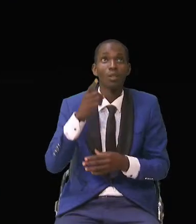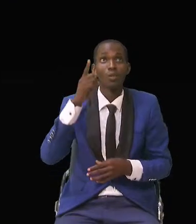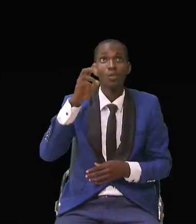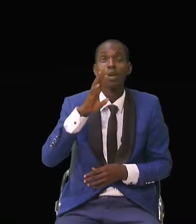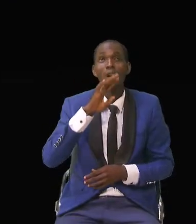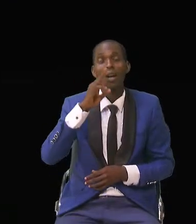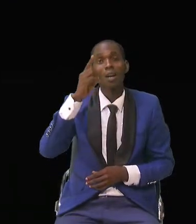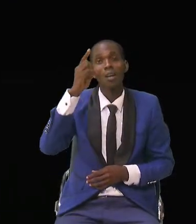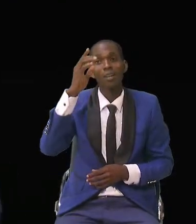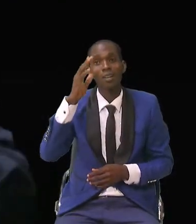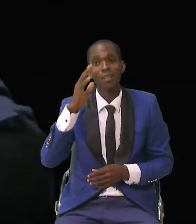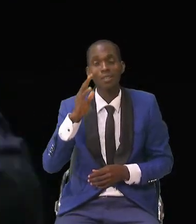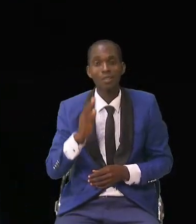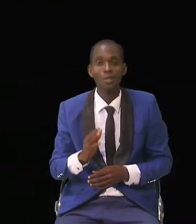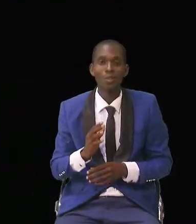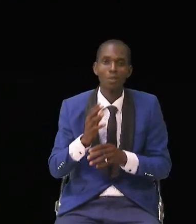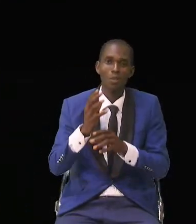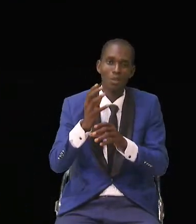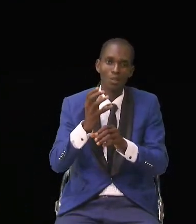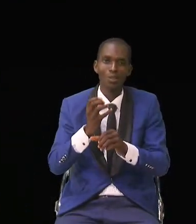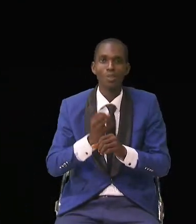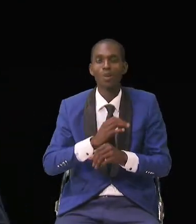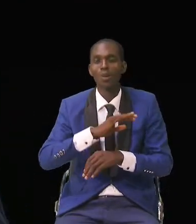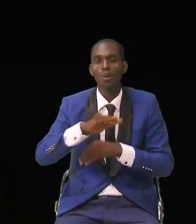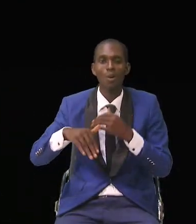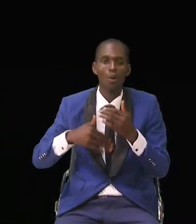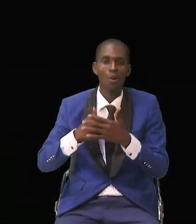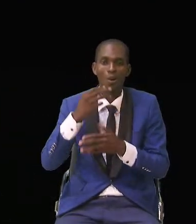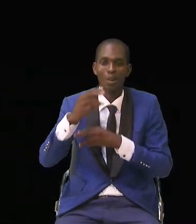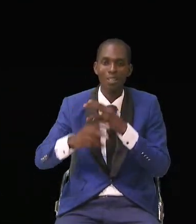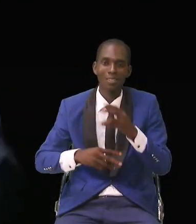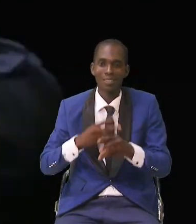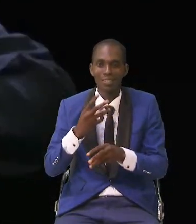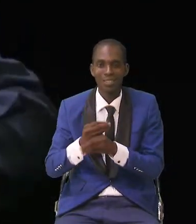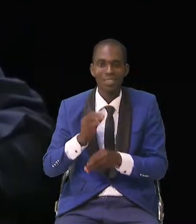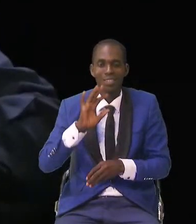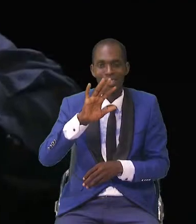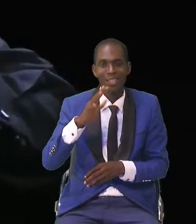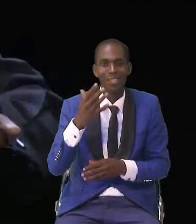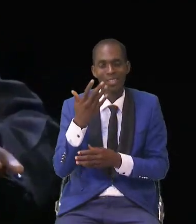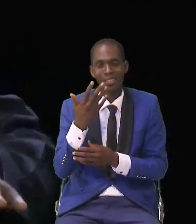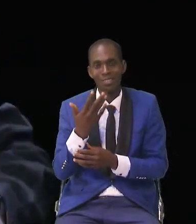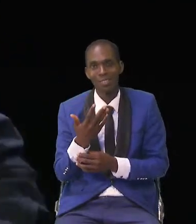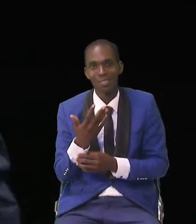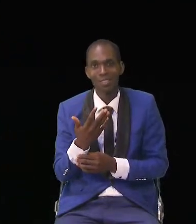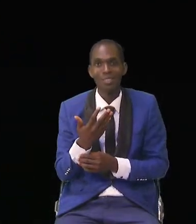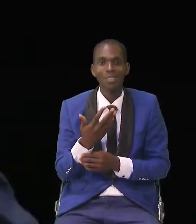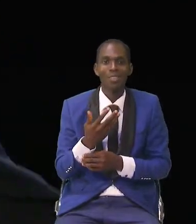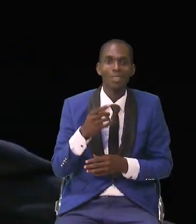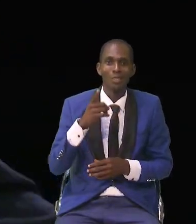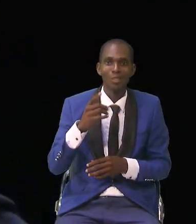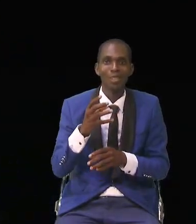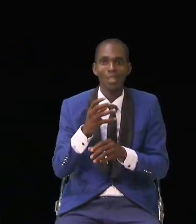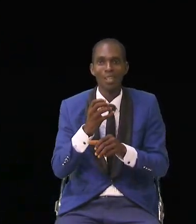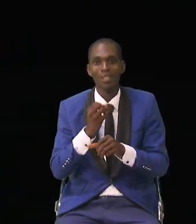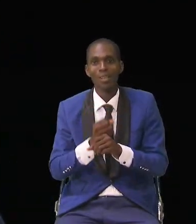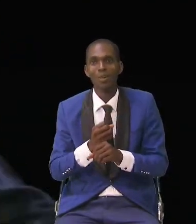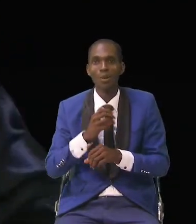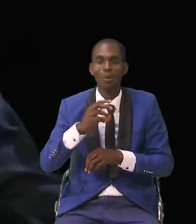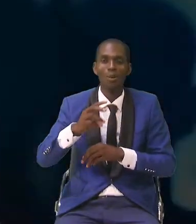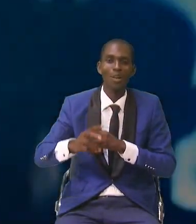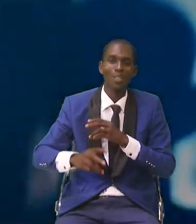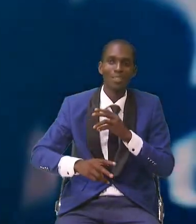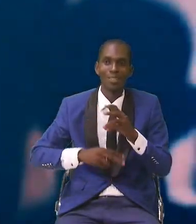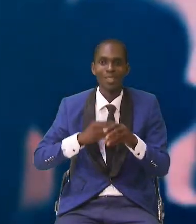whole world in your hands. You are God. You've got the whole world in your hands. You say